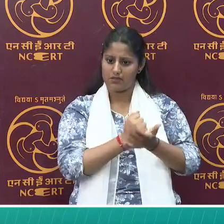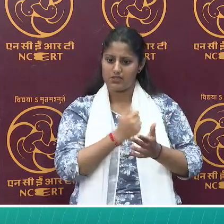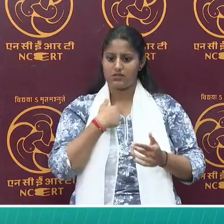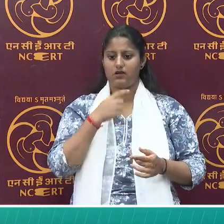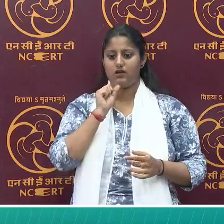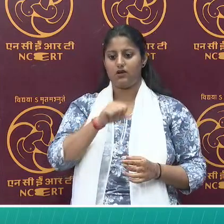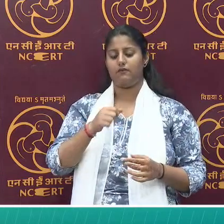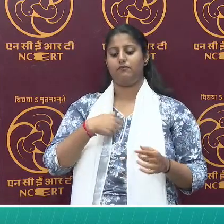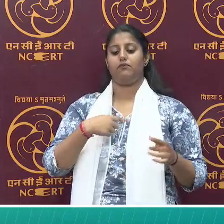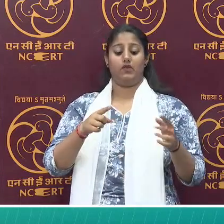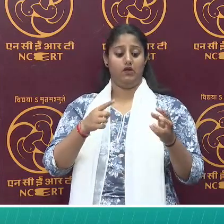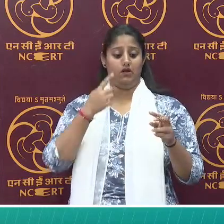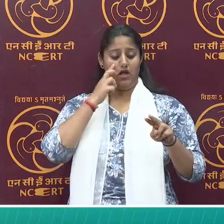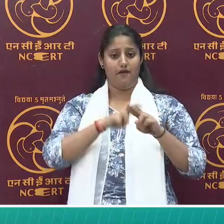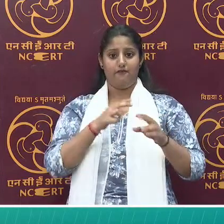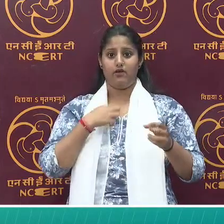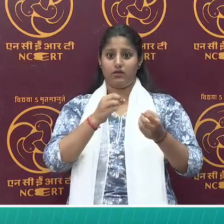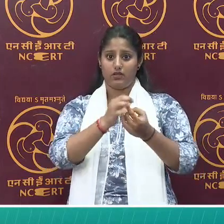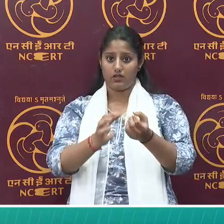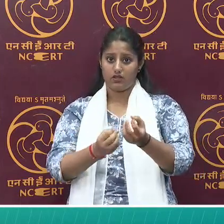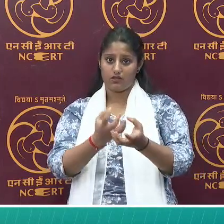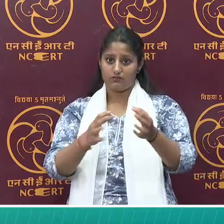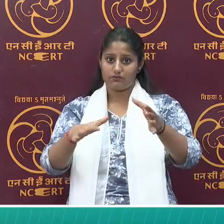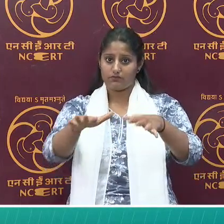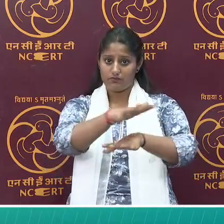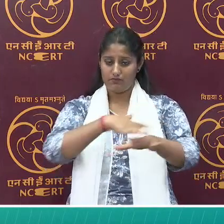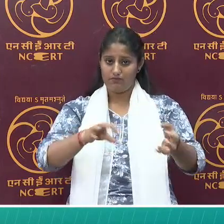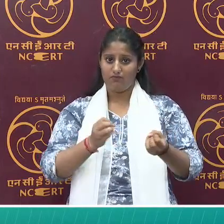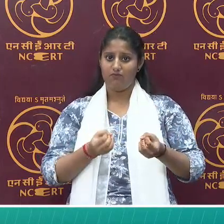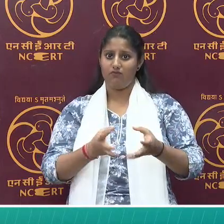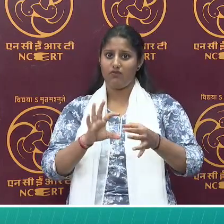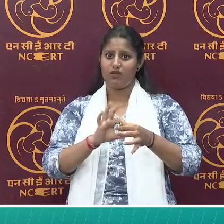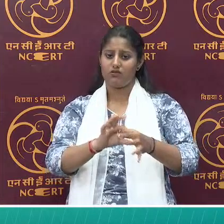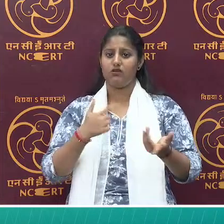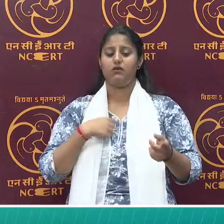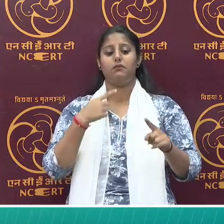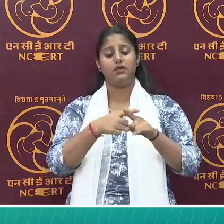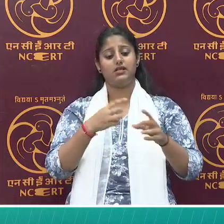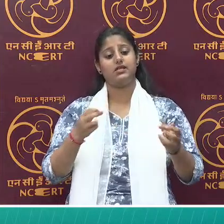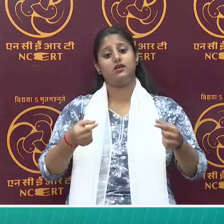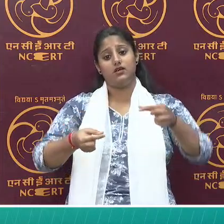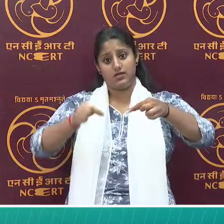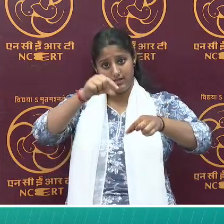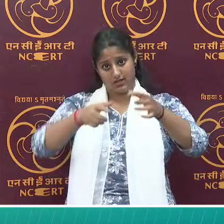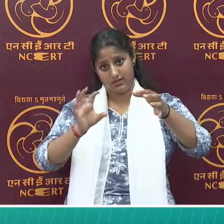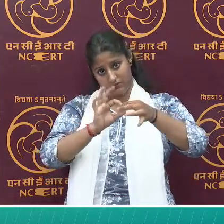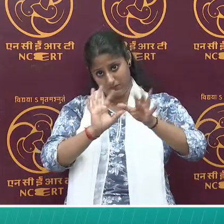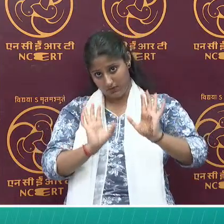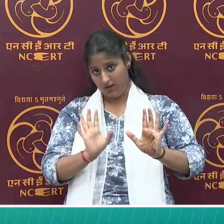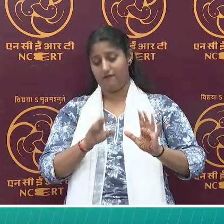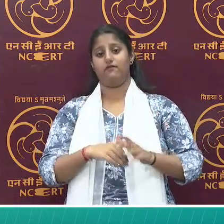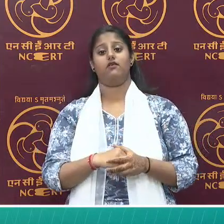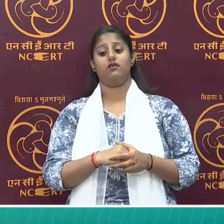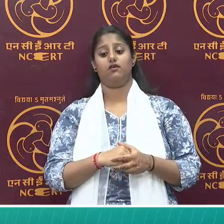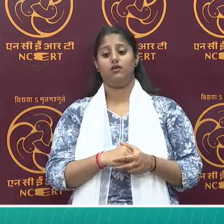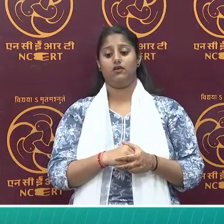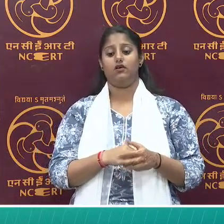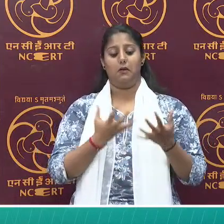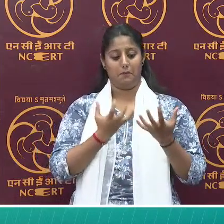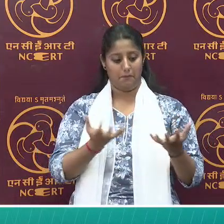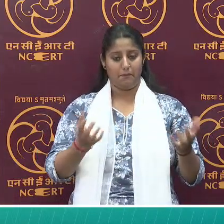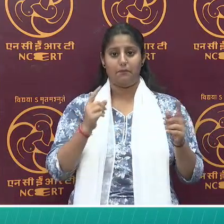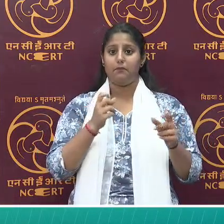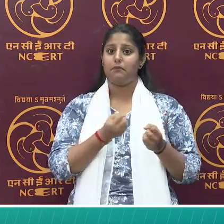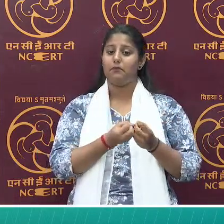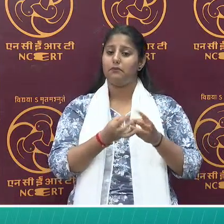is what is an art also and science also. So for doing any scientific thing, we need to